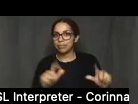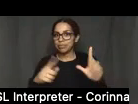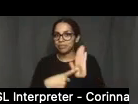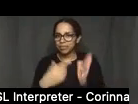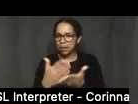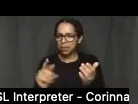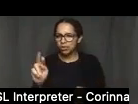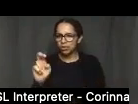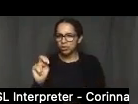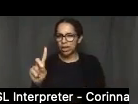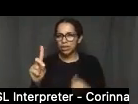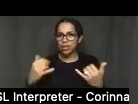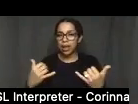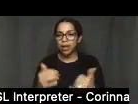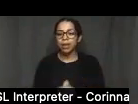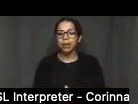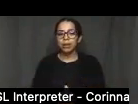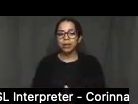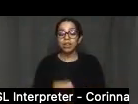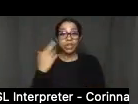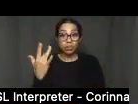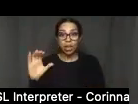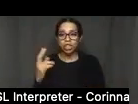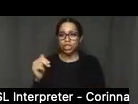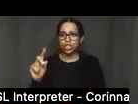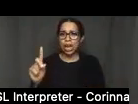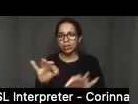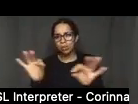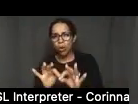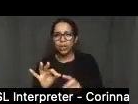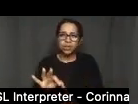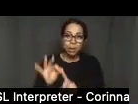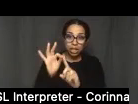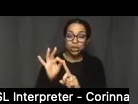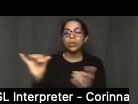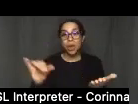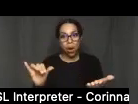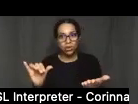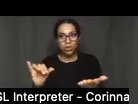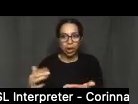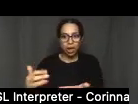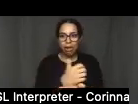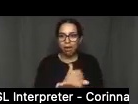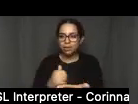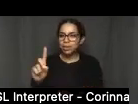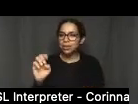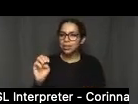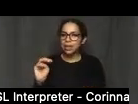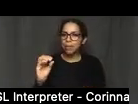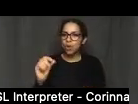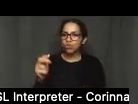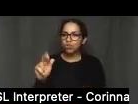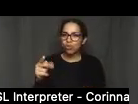CHAZ, though, that is important and makes it special is that we also collect demographics. So we have the ability to